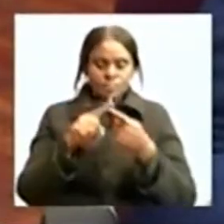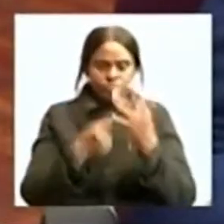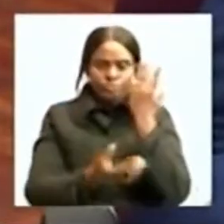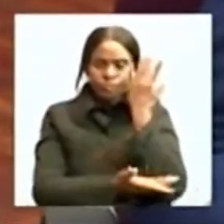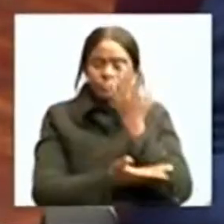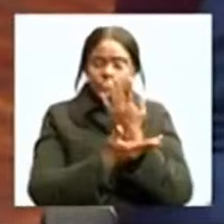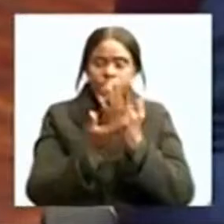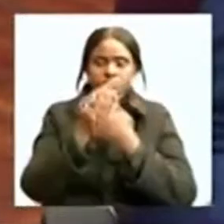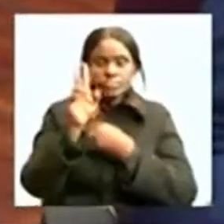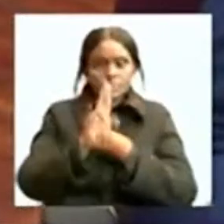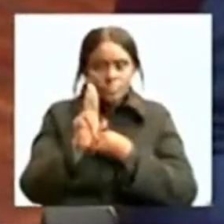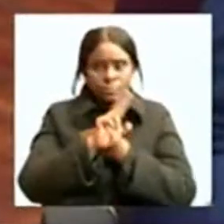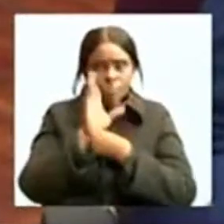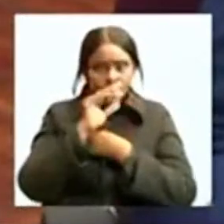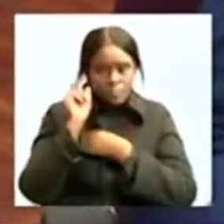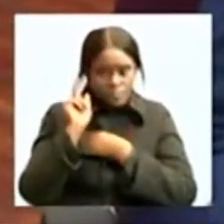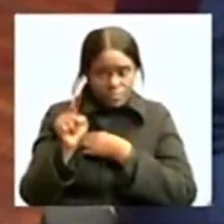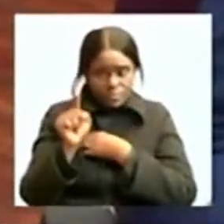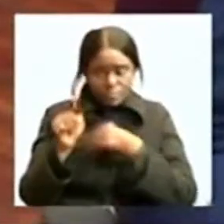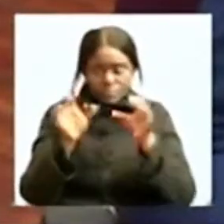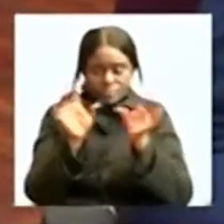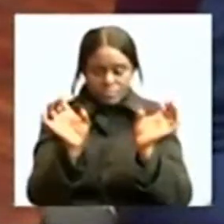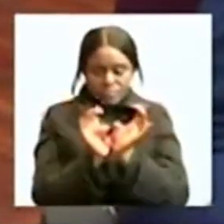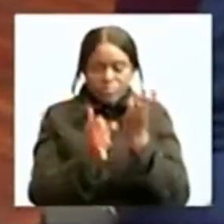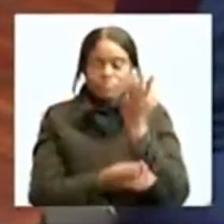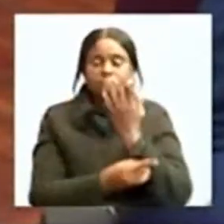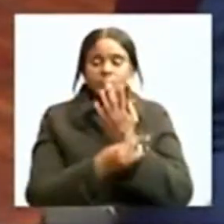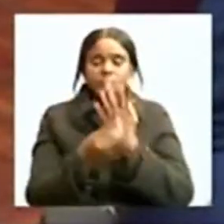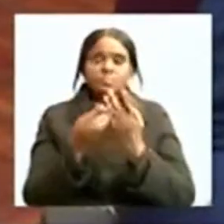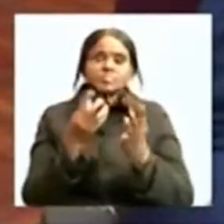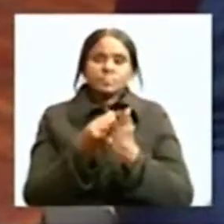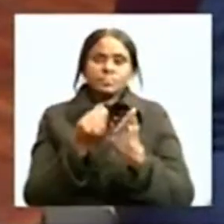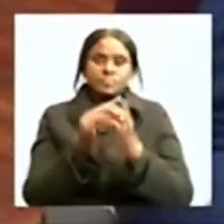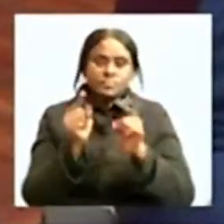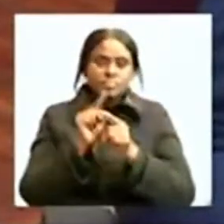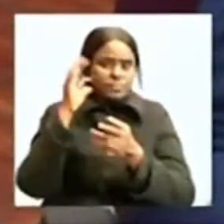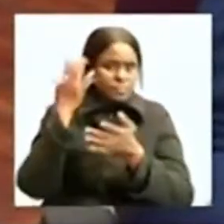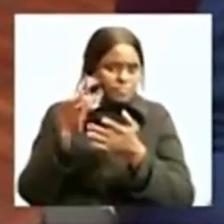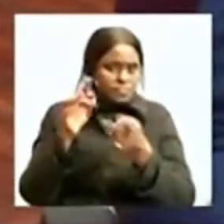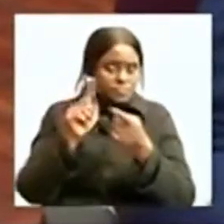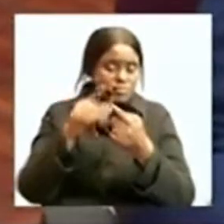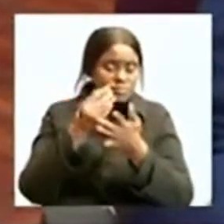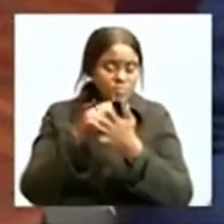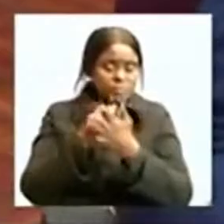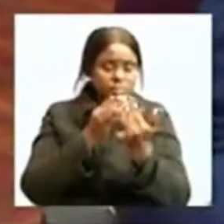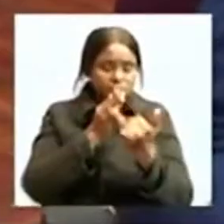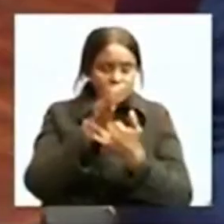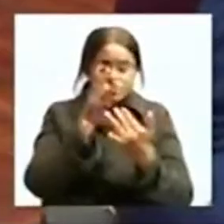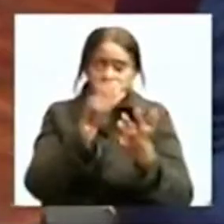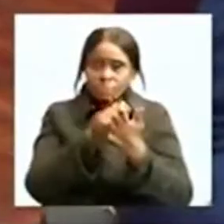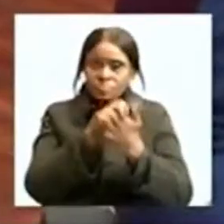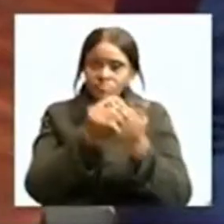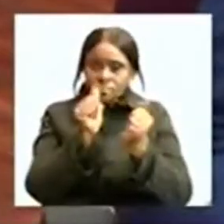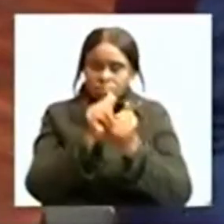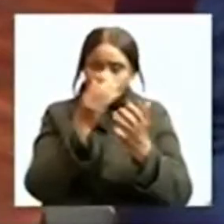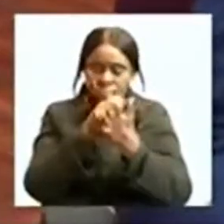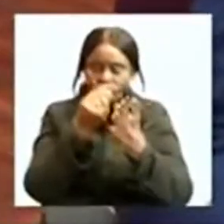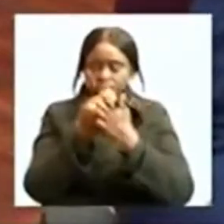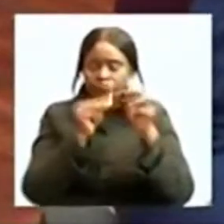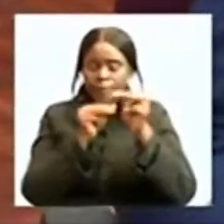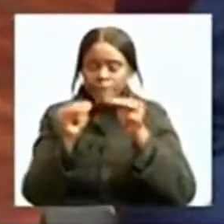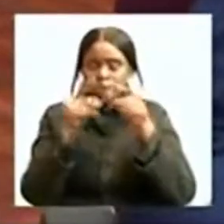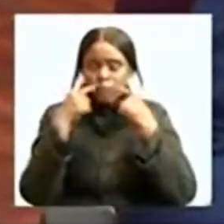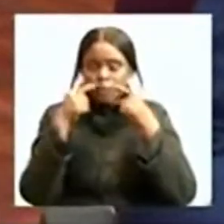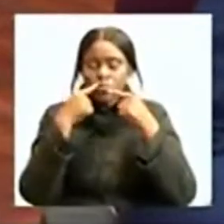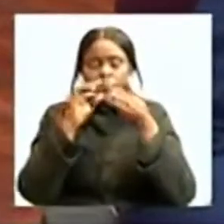improve the utilization of the Constituency Development Fund, the Secretary of the Treasury, through the Treasury and Financial Management